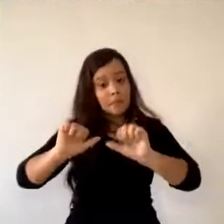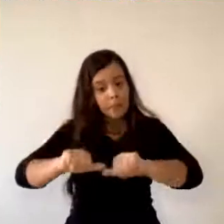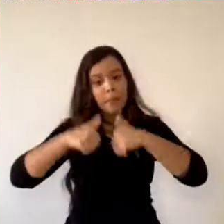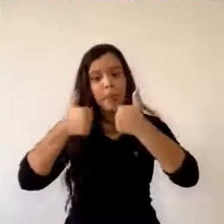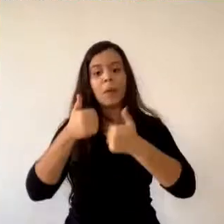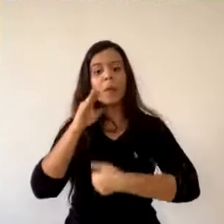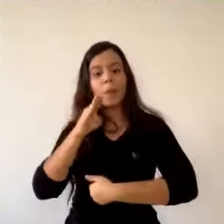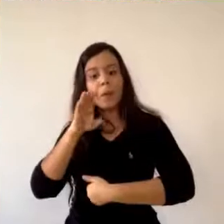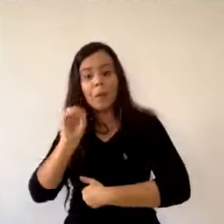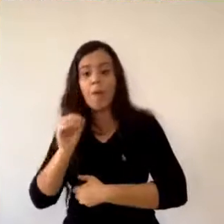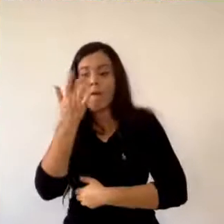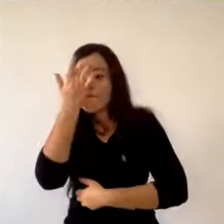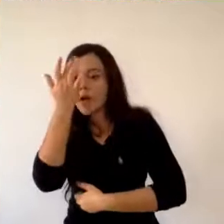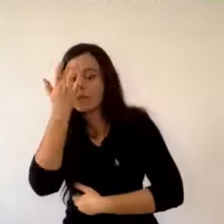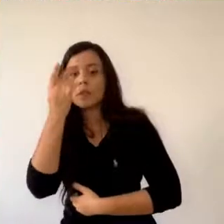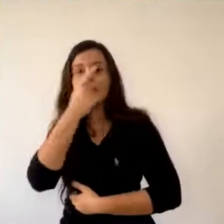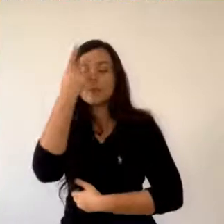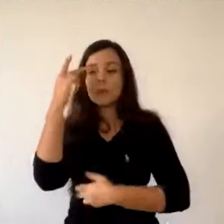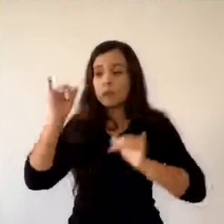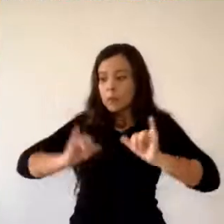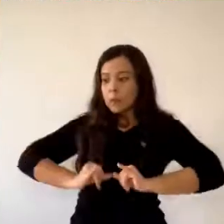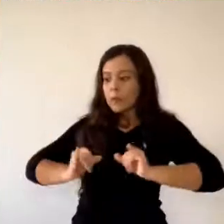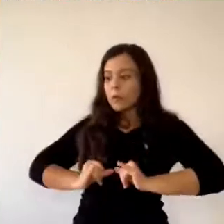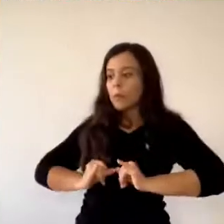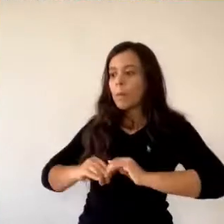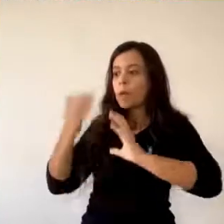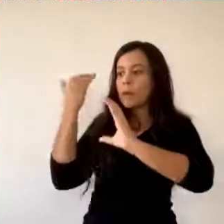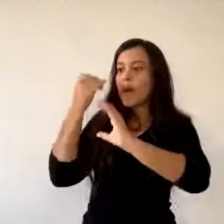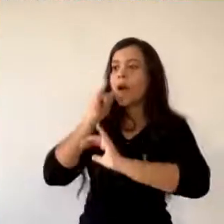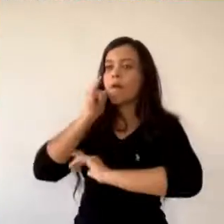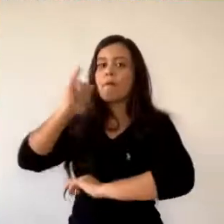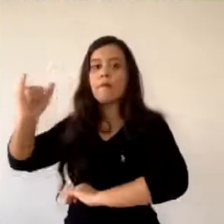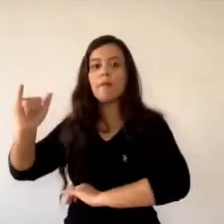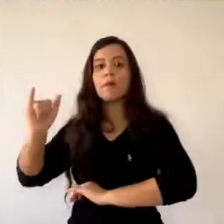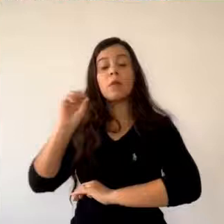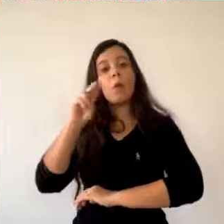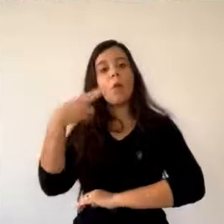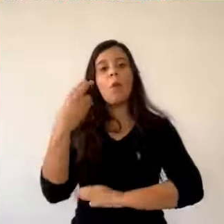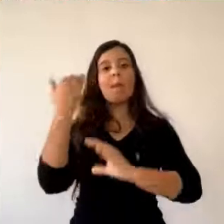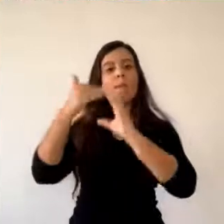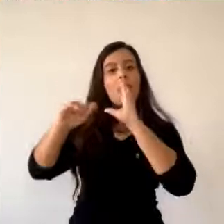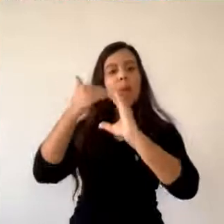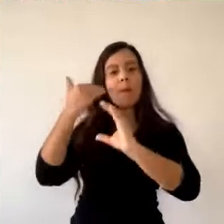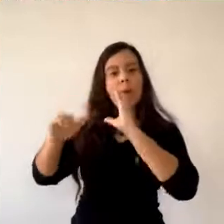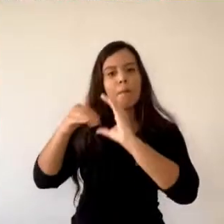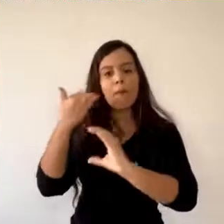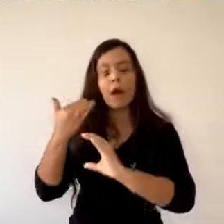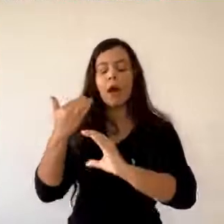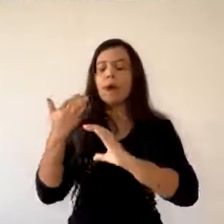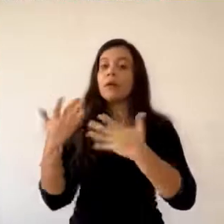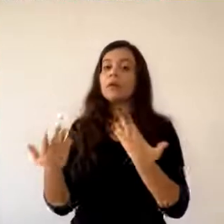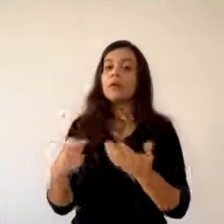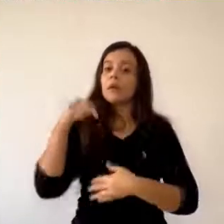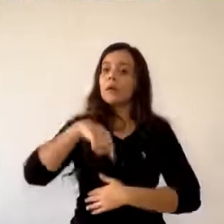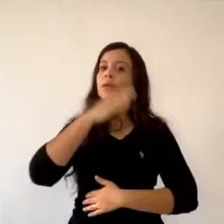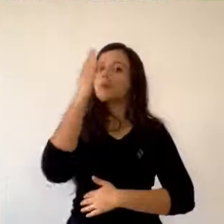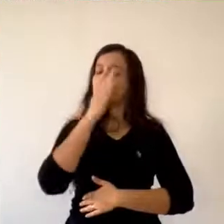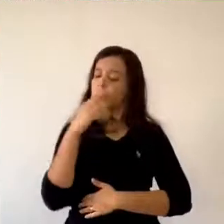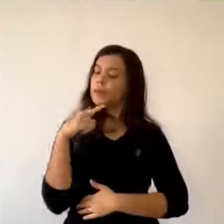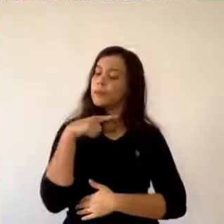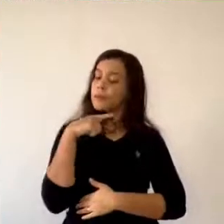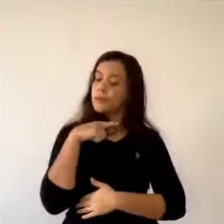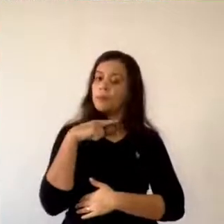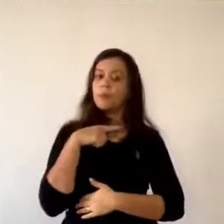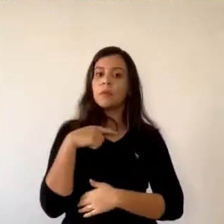Brazil, which is an app, an instant messaging system